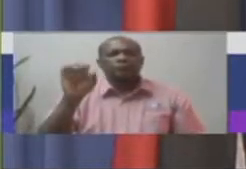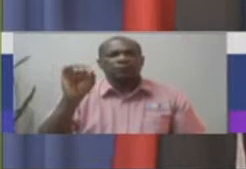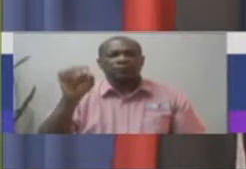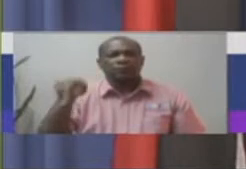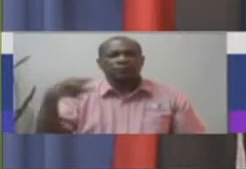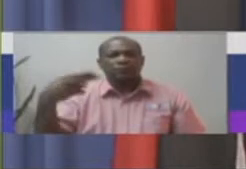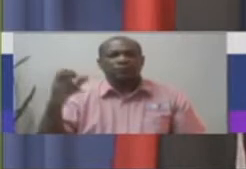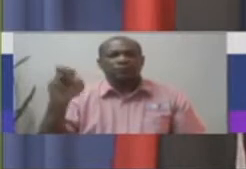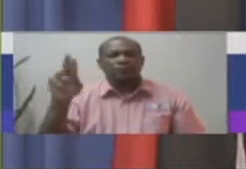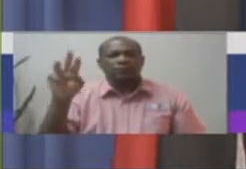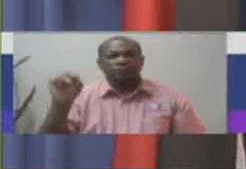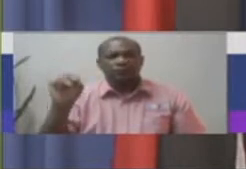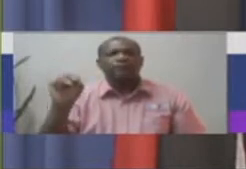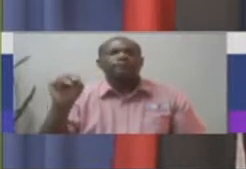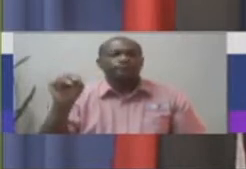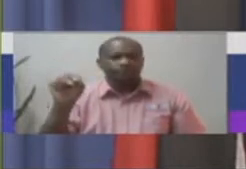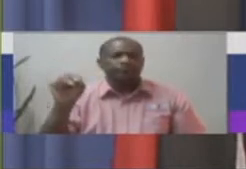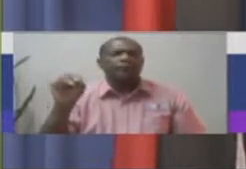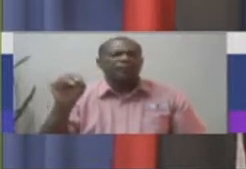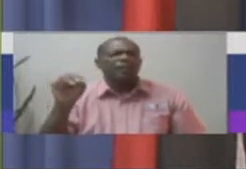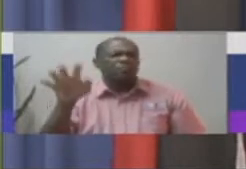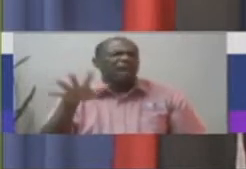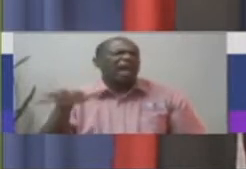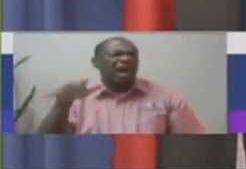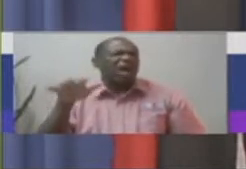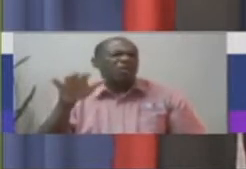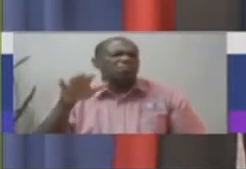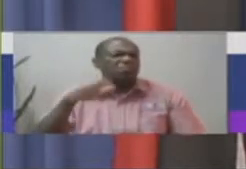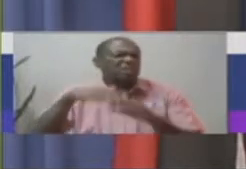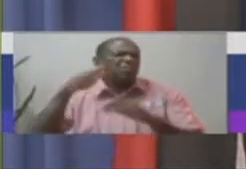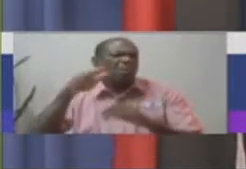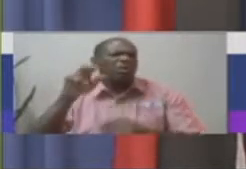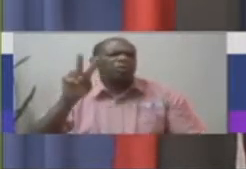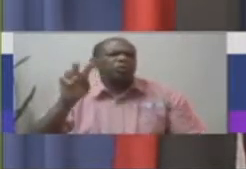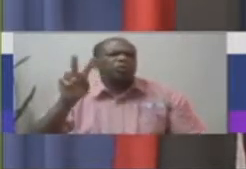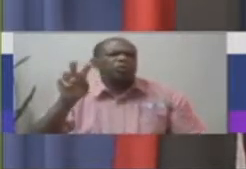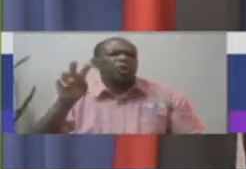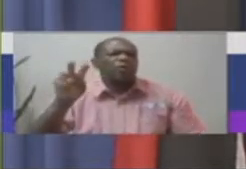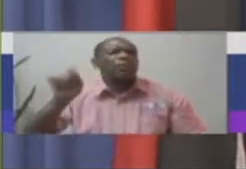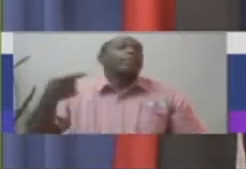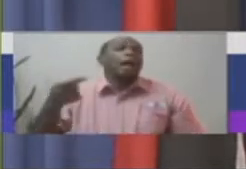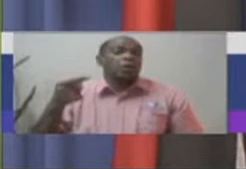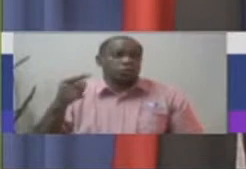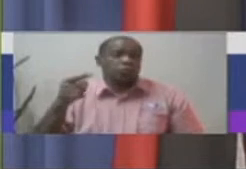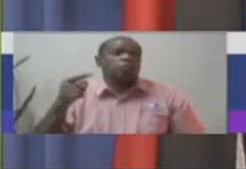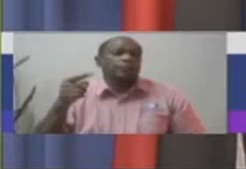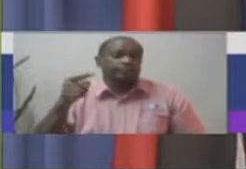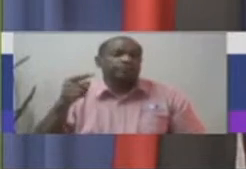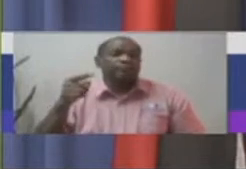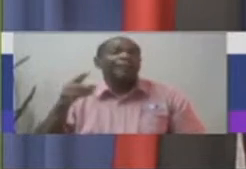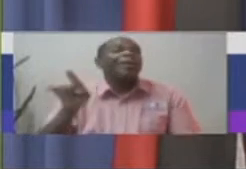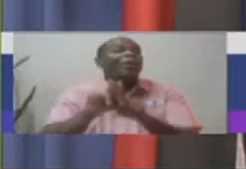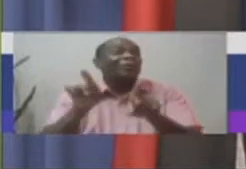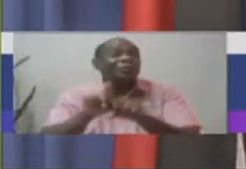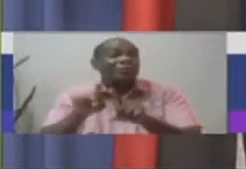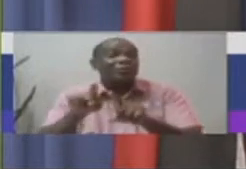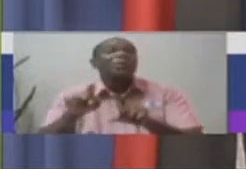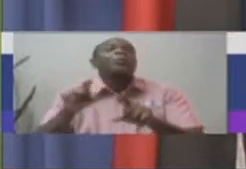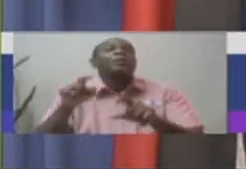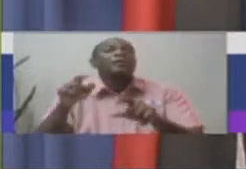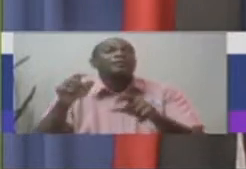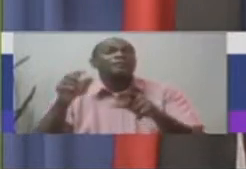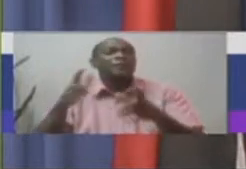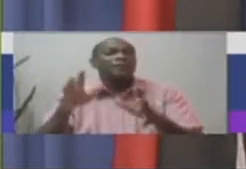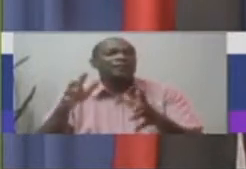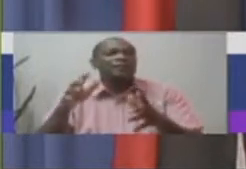upwards of 200,000 doses. We also have confirmation of a shipment of COVAX